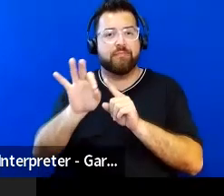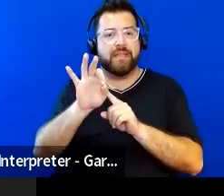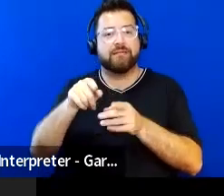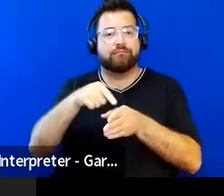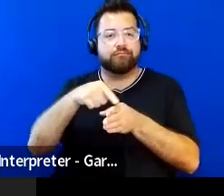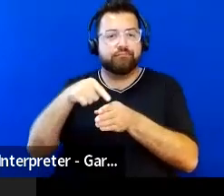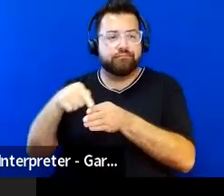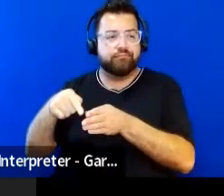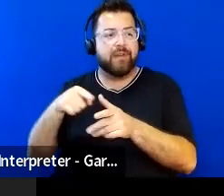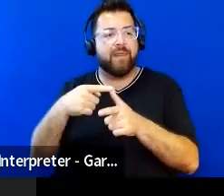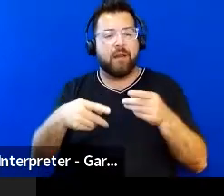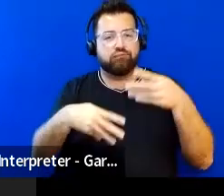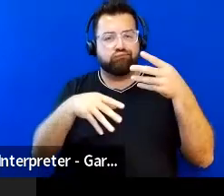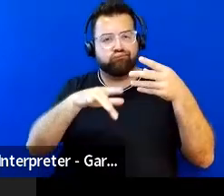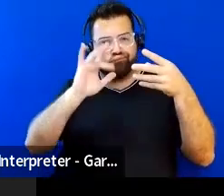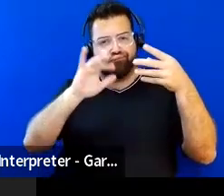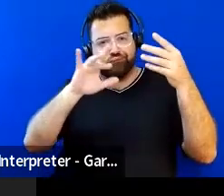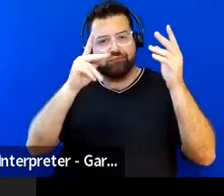scroll through.